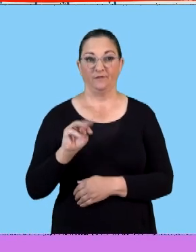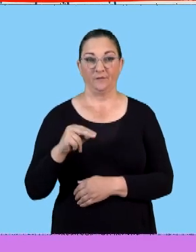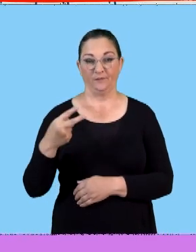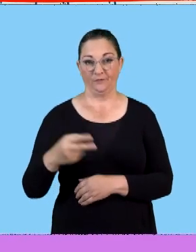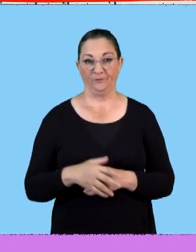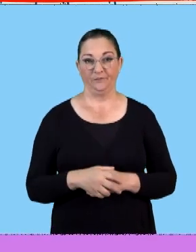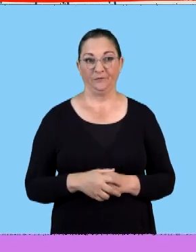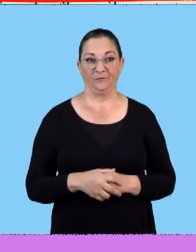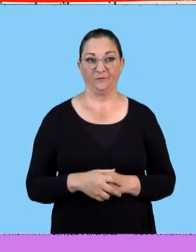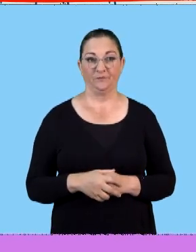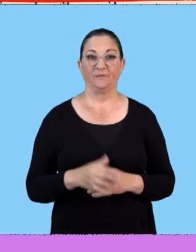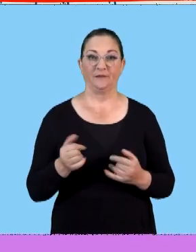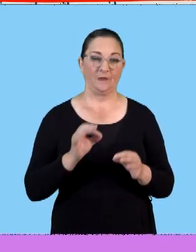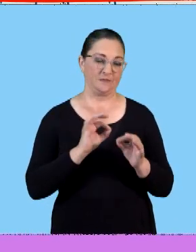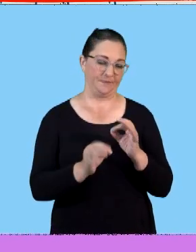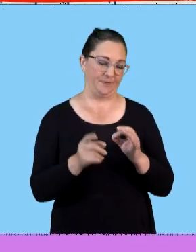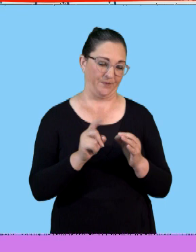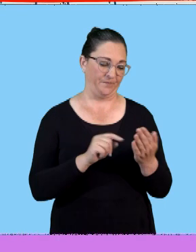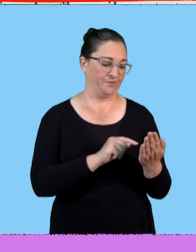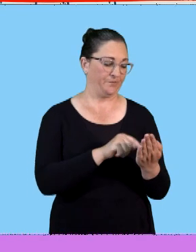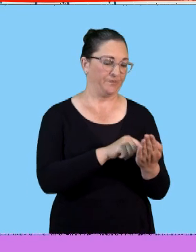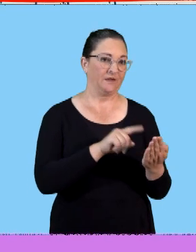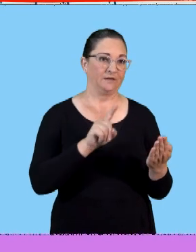0,35 square meters. Now let's simplify.